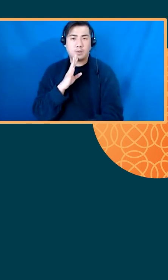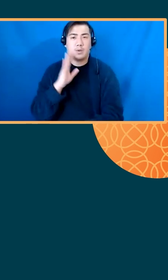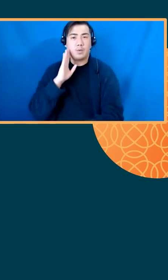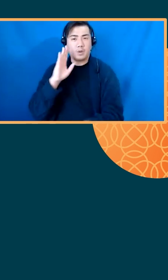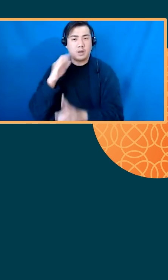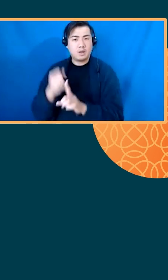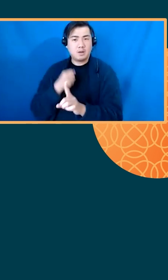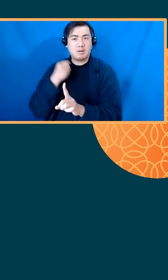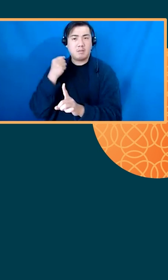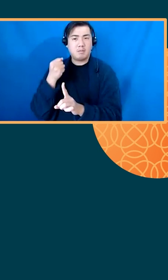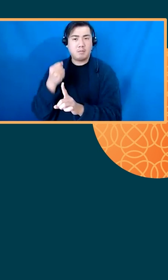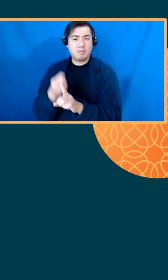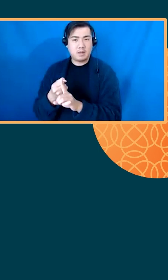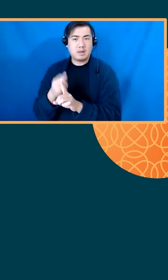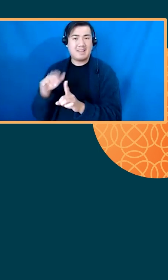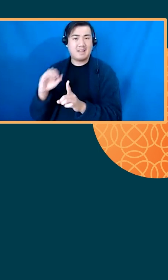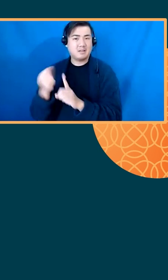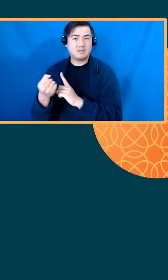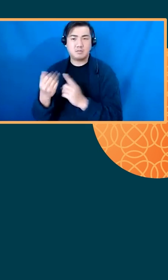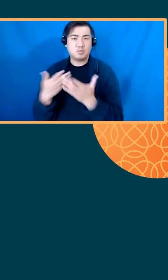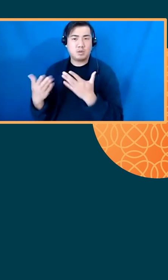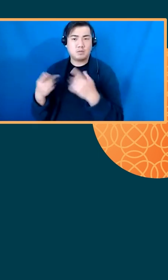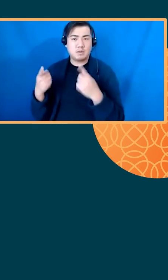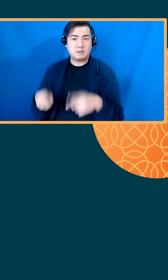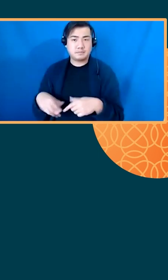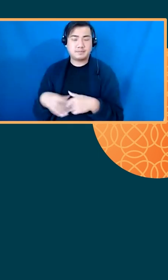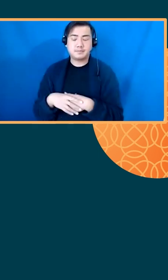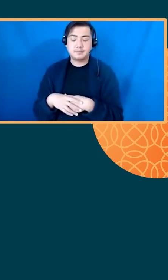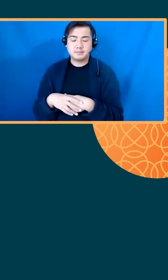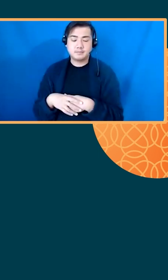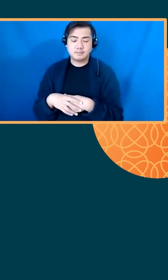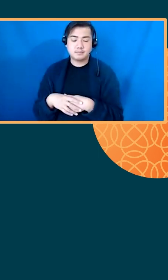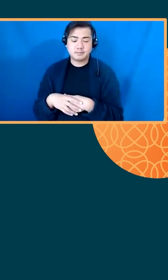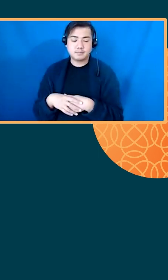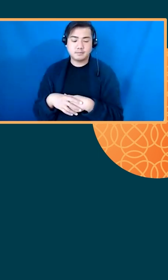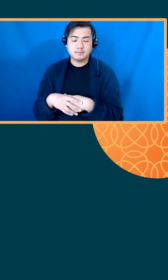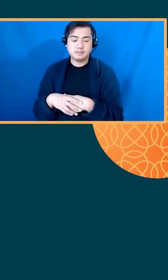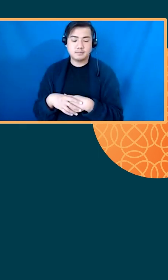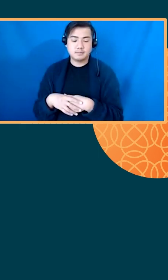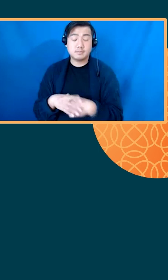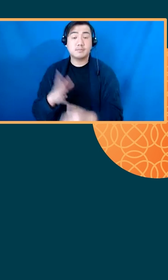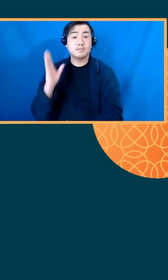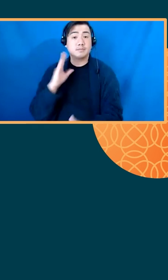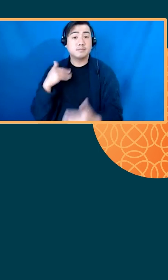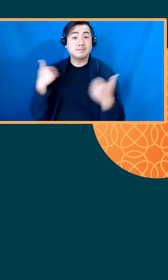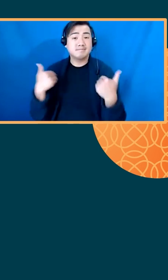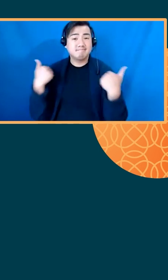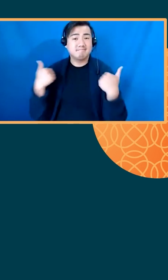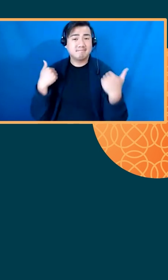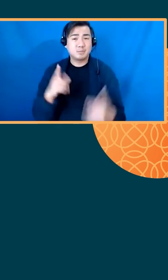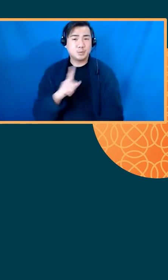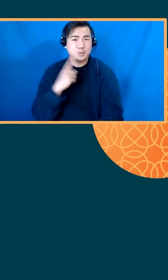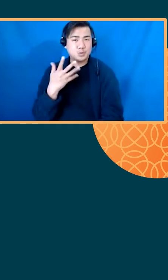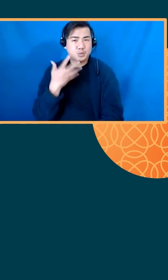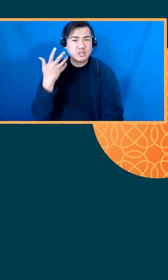few moments of whatever that situation may be. And when I was younger, I was a very angry kid because